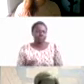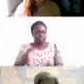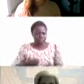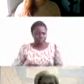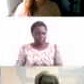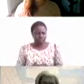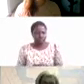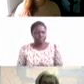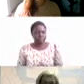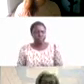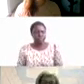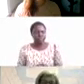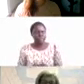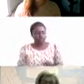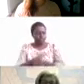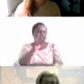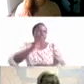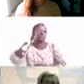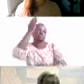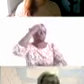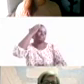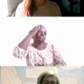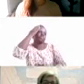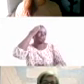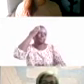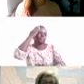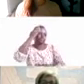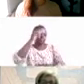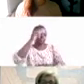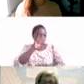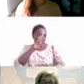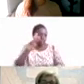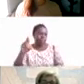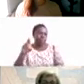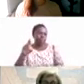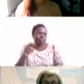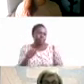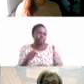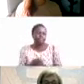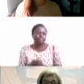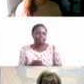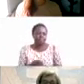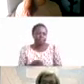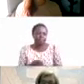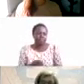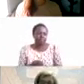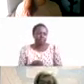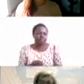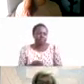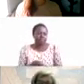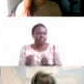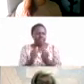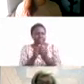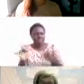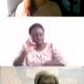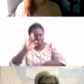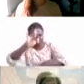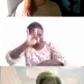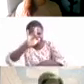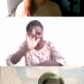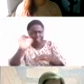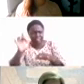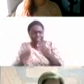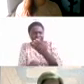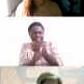with disabilities to fully enjoy their health as much as possible without any discrimination. And